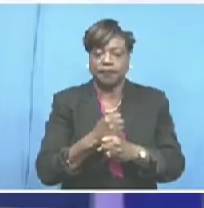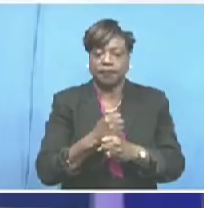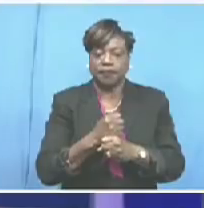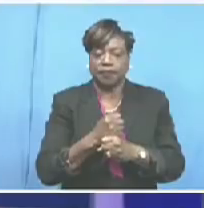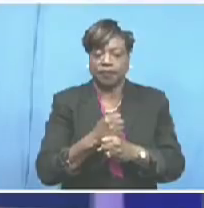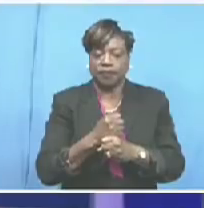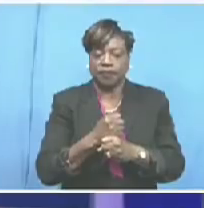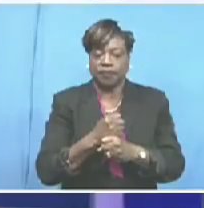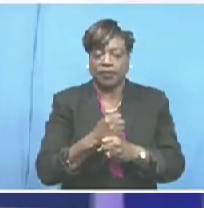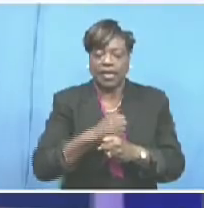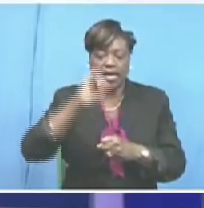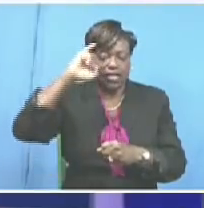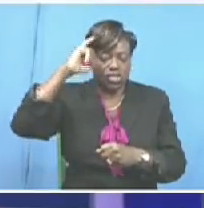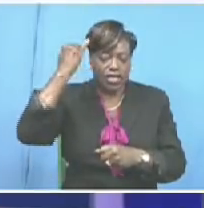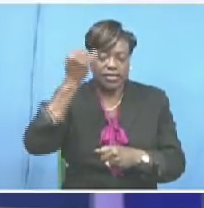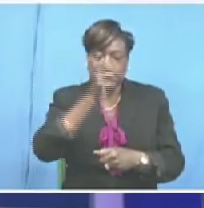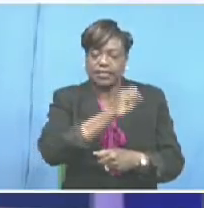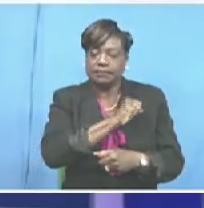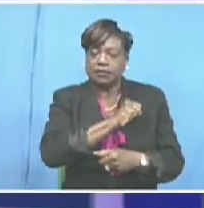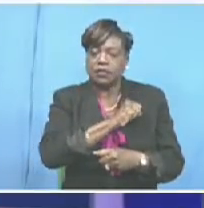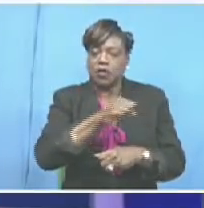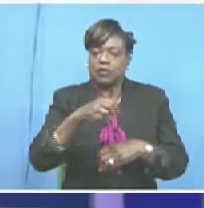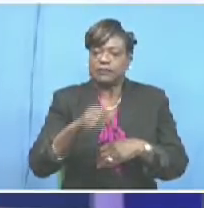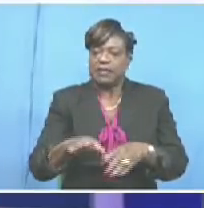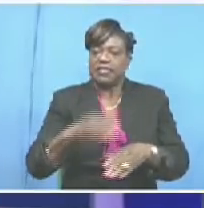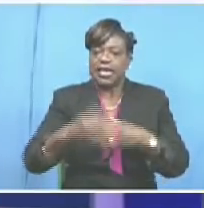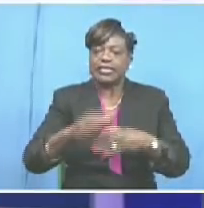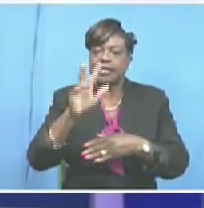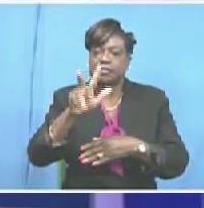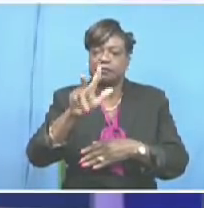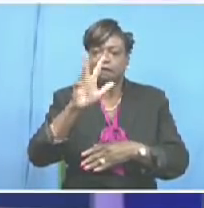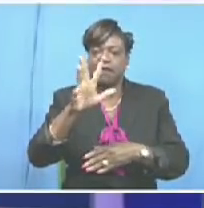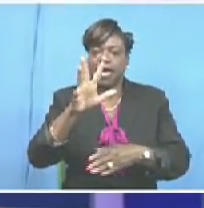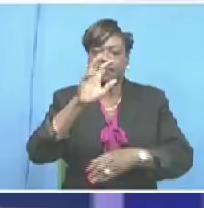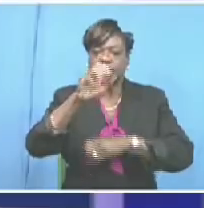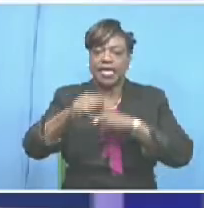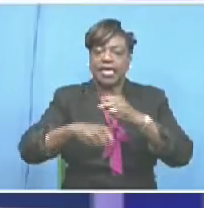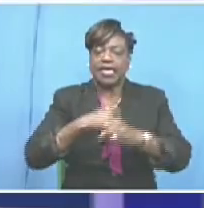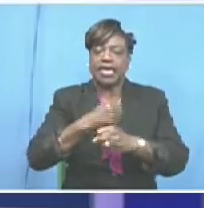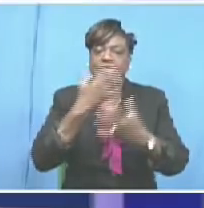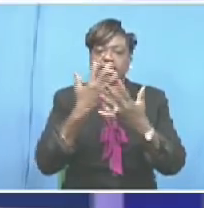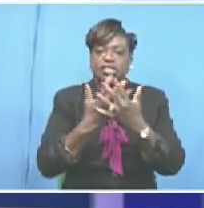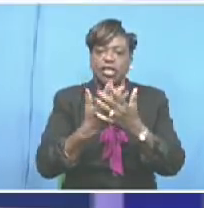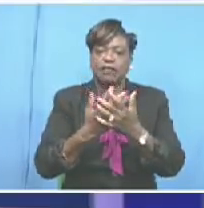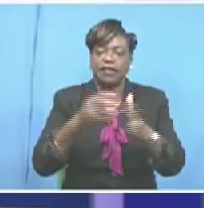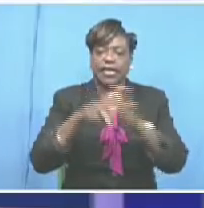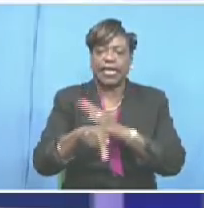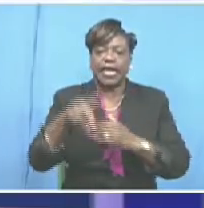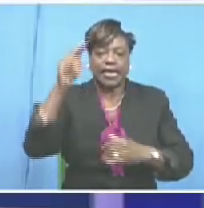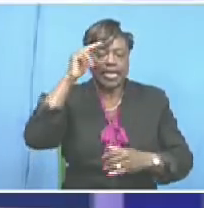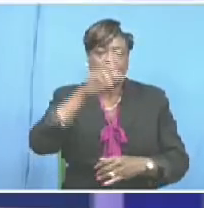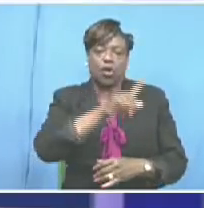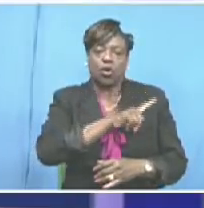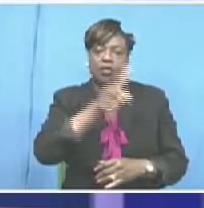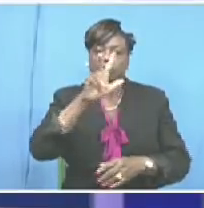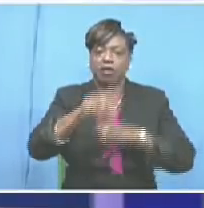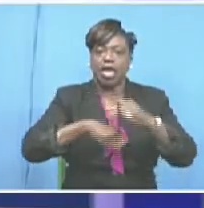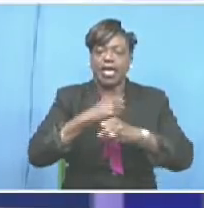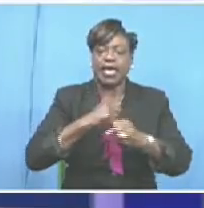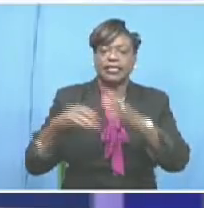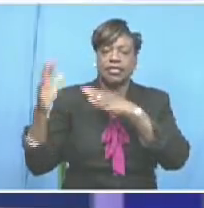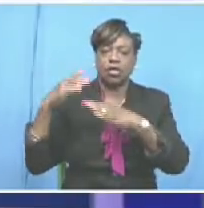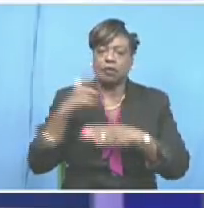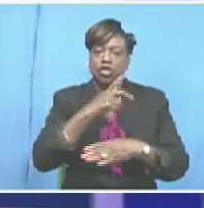Still on court news, Jason Simmons will spend the next 35 years behind bars for killing Nico Lloyd 3 years ago. The victim was